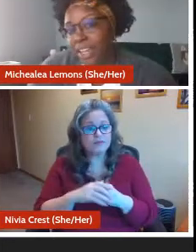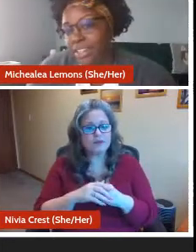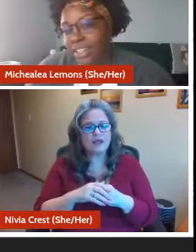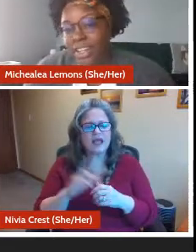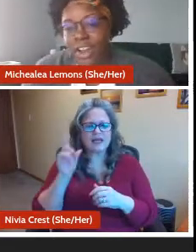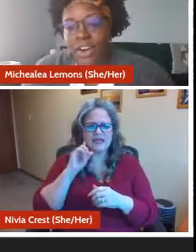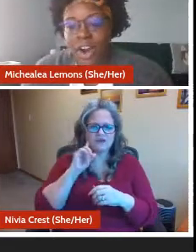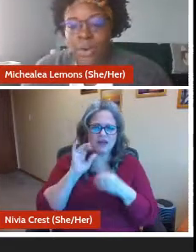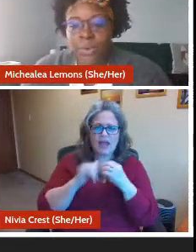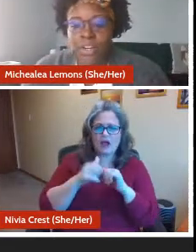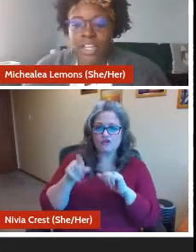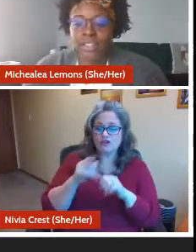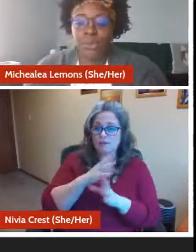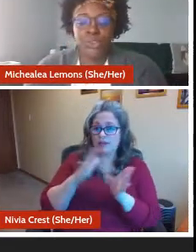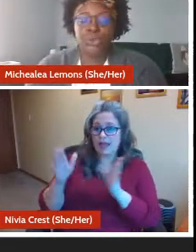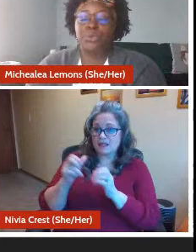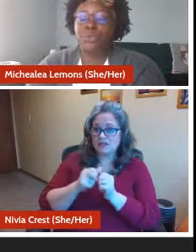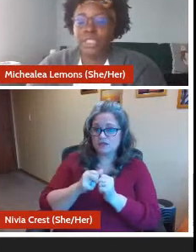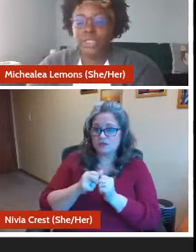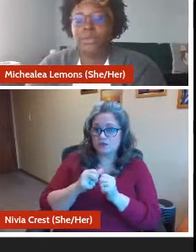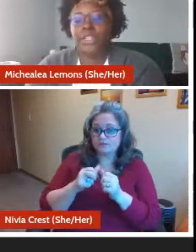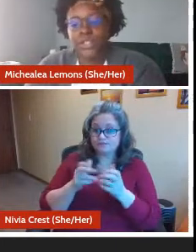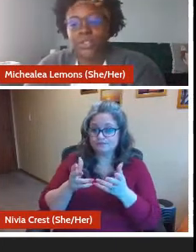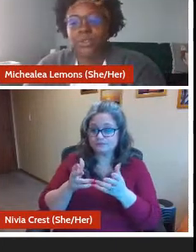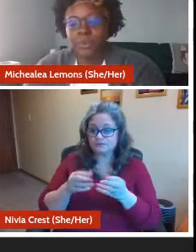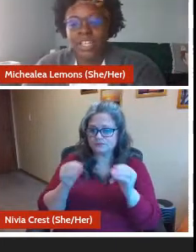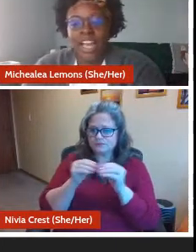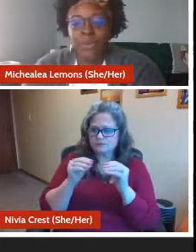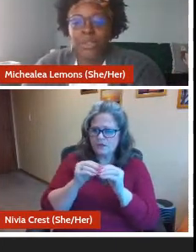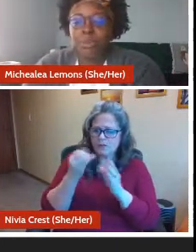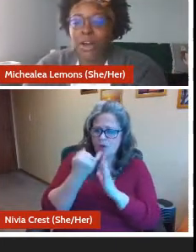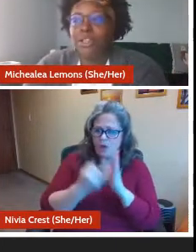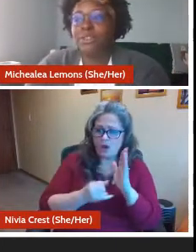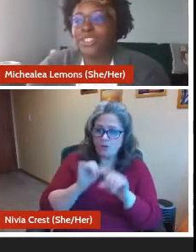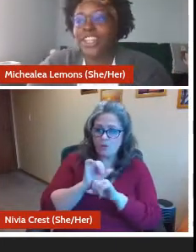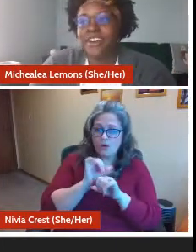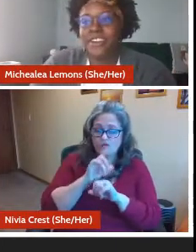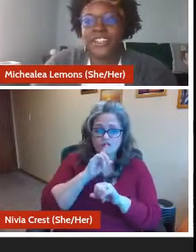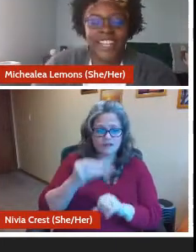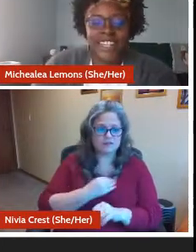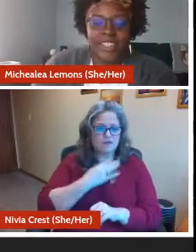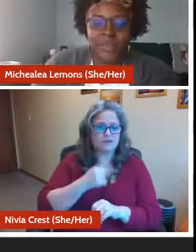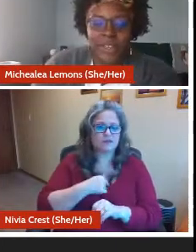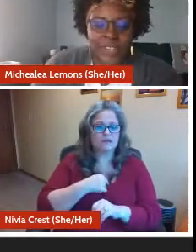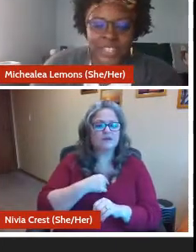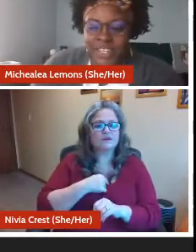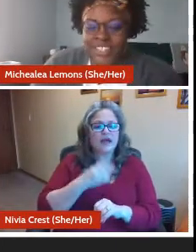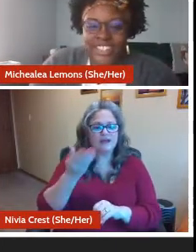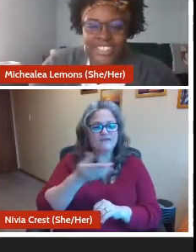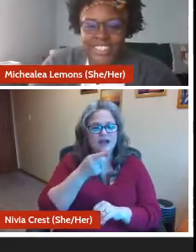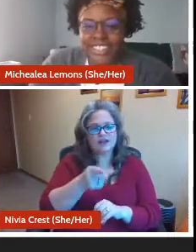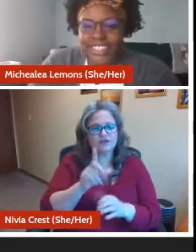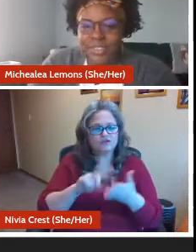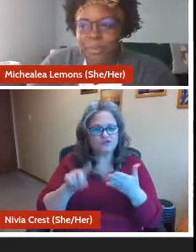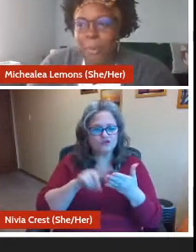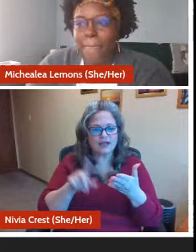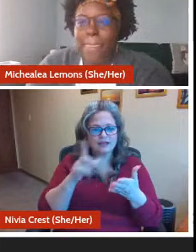to expand her artwork, and it was truly inspirational. I welcome all of you to check out her site next week when it